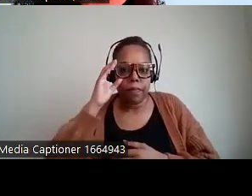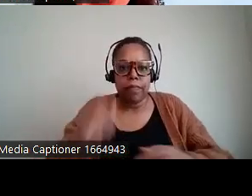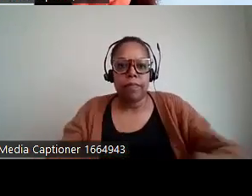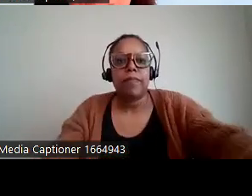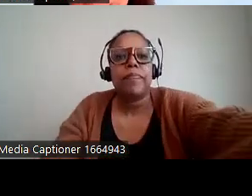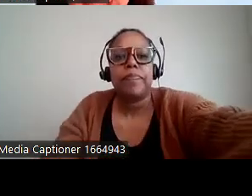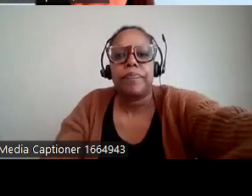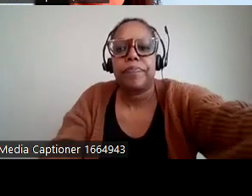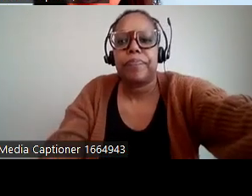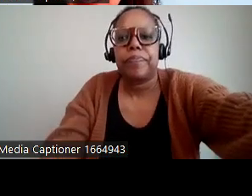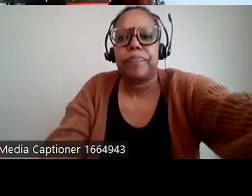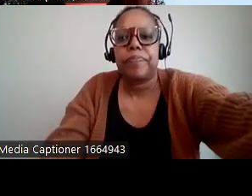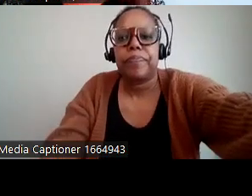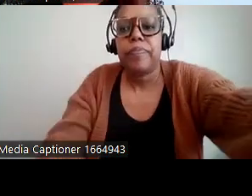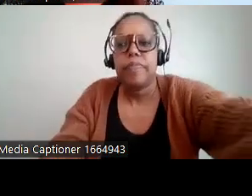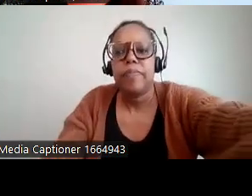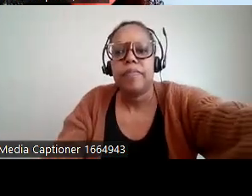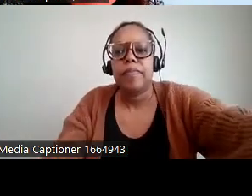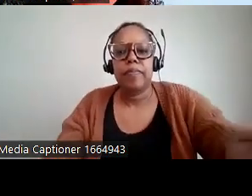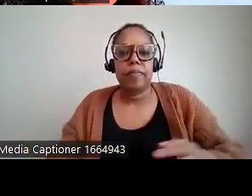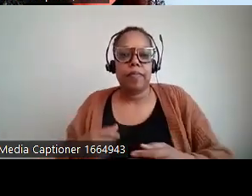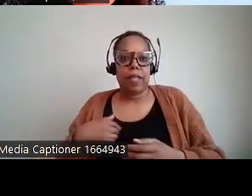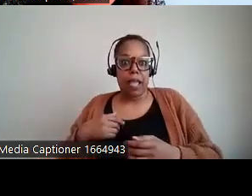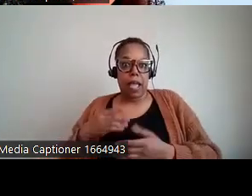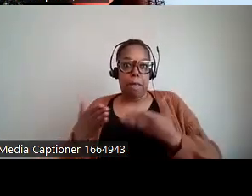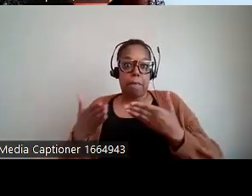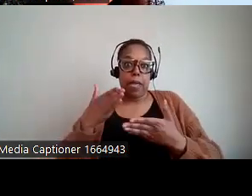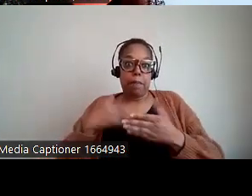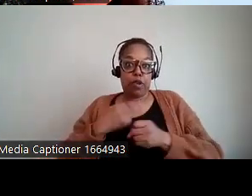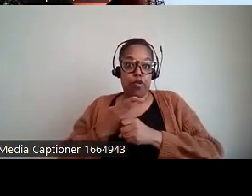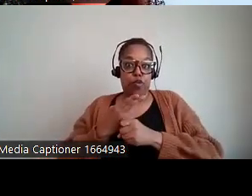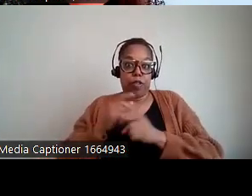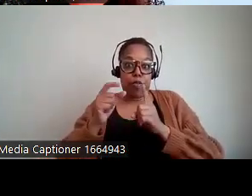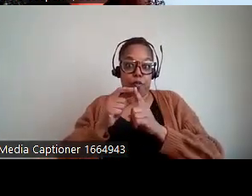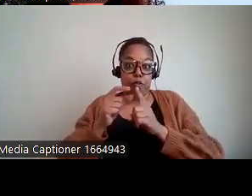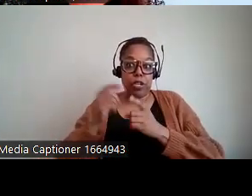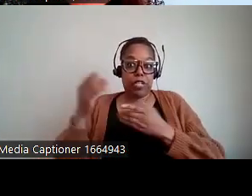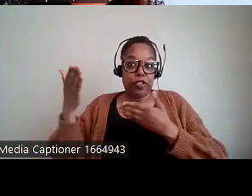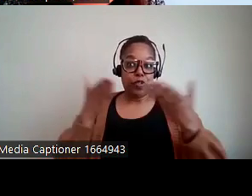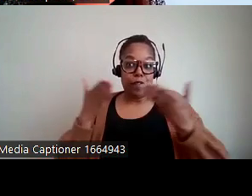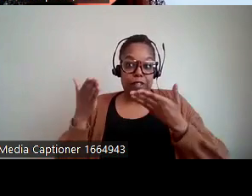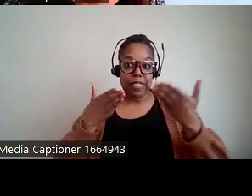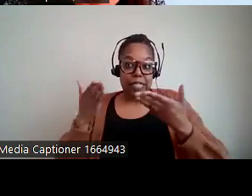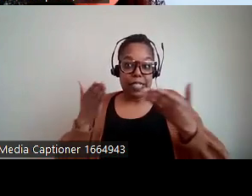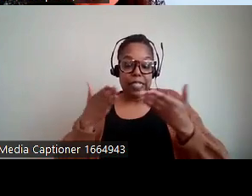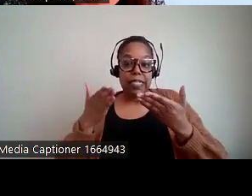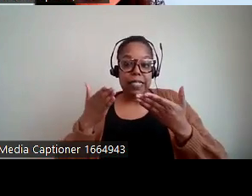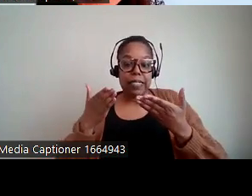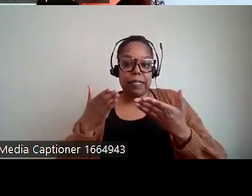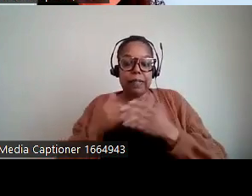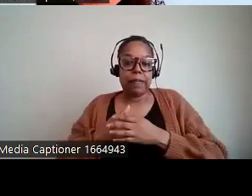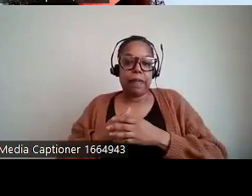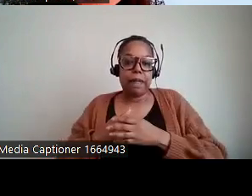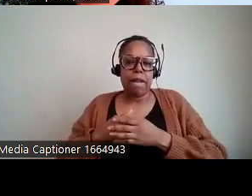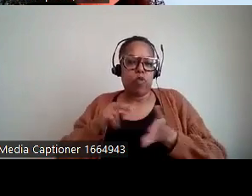Thank you. So I probably have said the word services quite a lot. And so what do I mean about services? So of